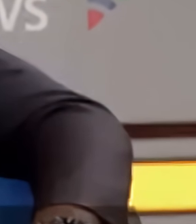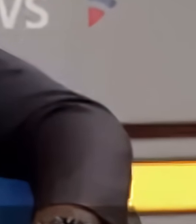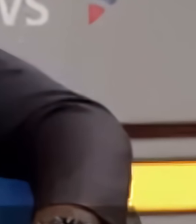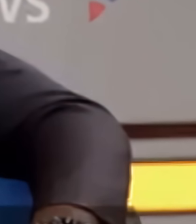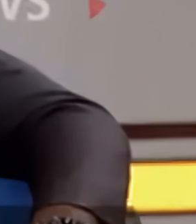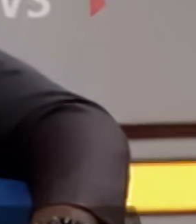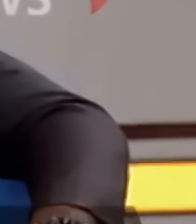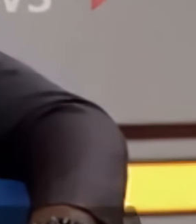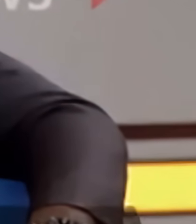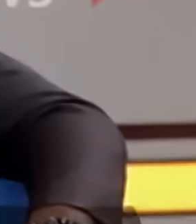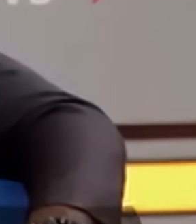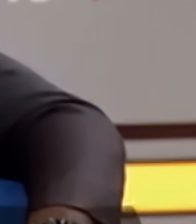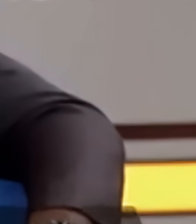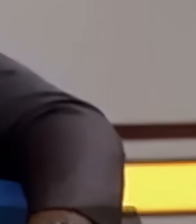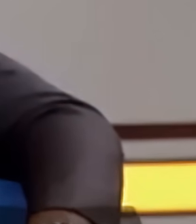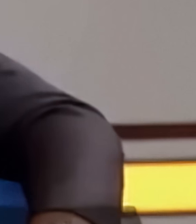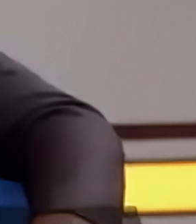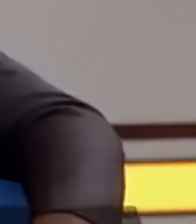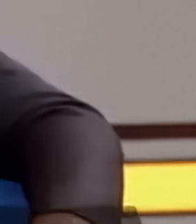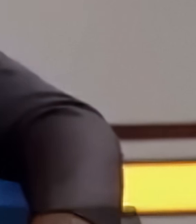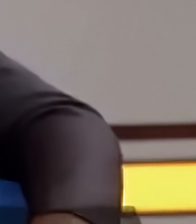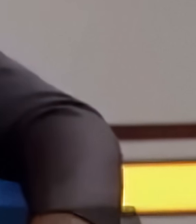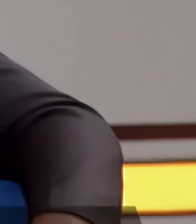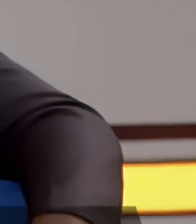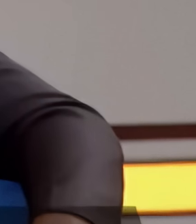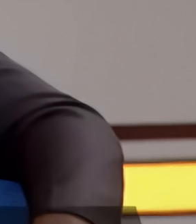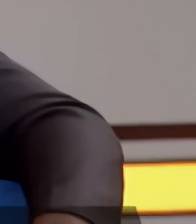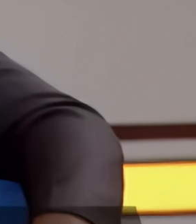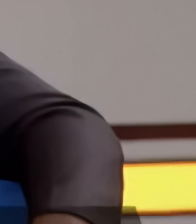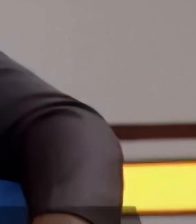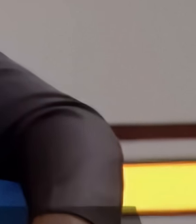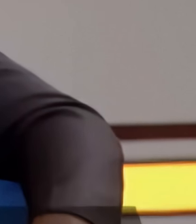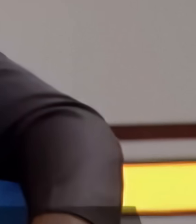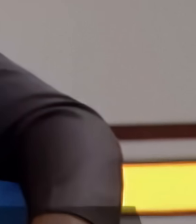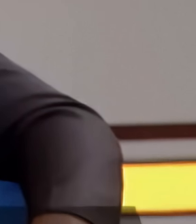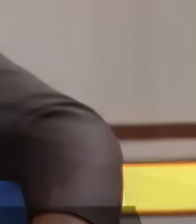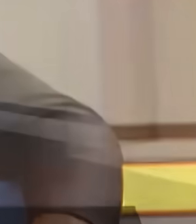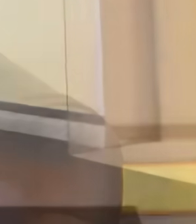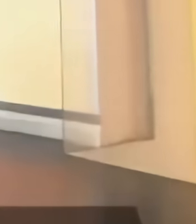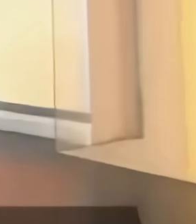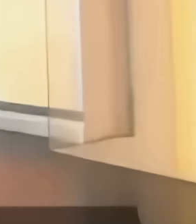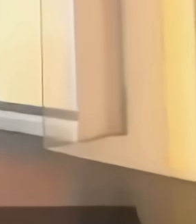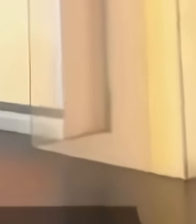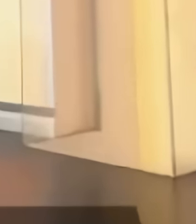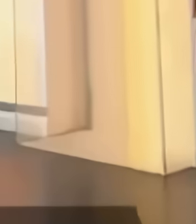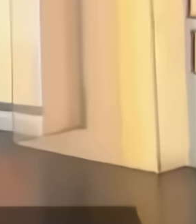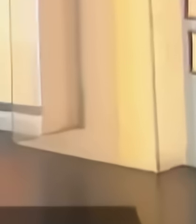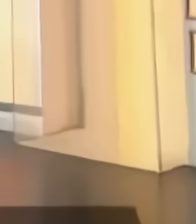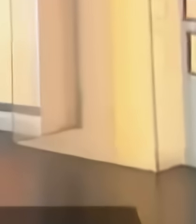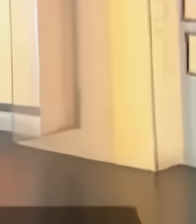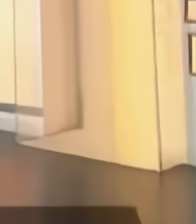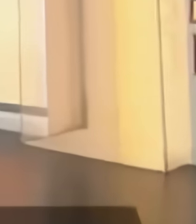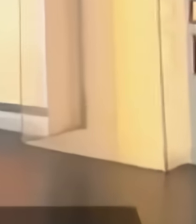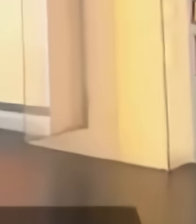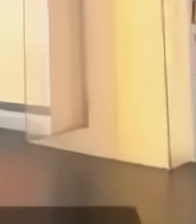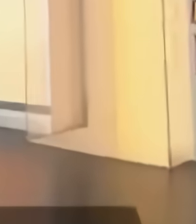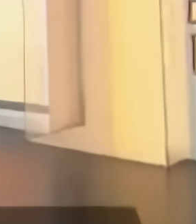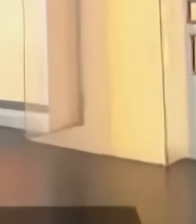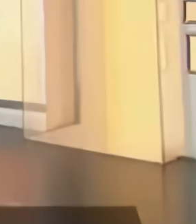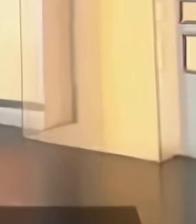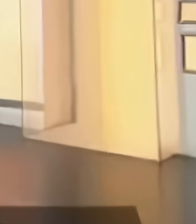pursue their political careers and ambition? And I think I'm going to park that now because there's a lot still to discuss, but I want to get to